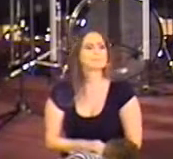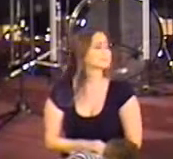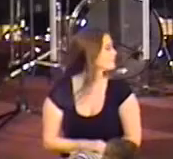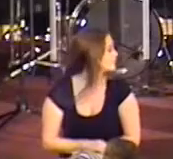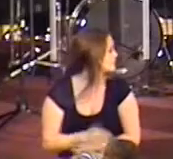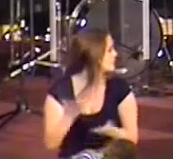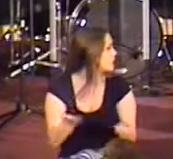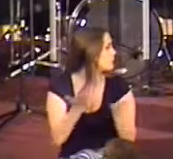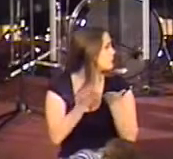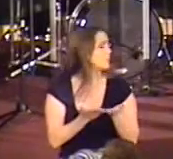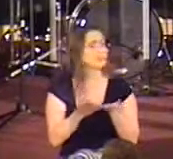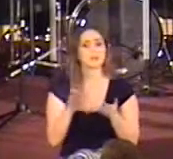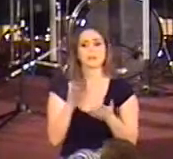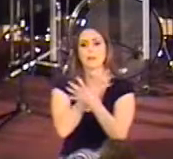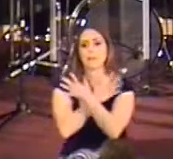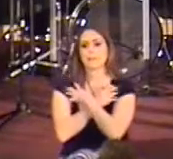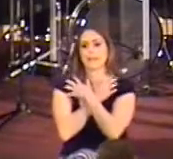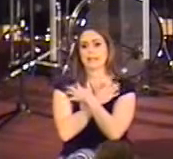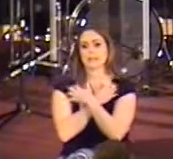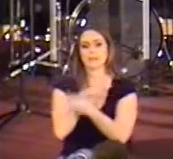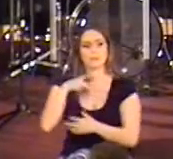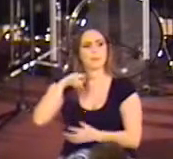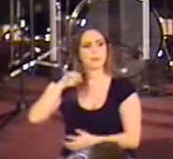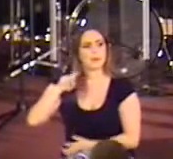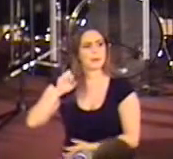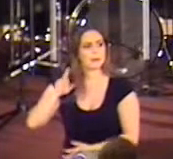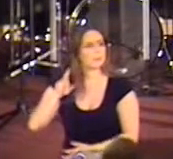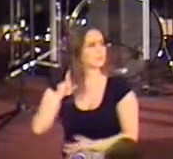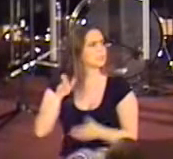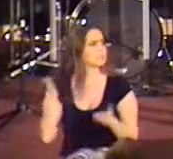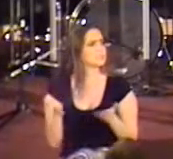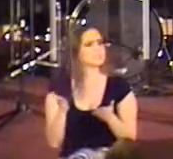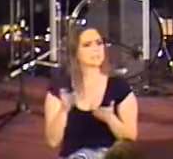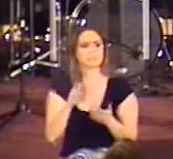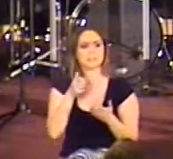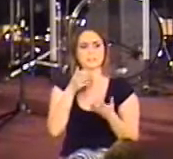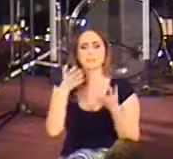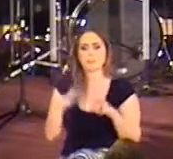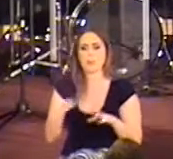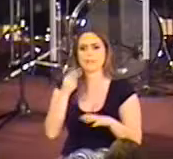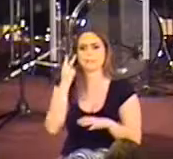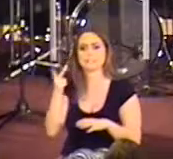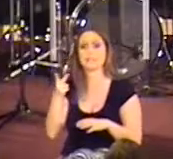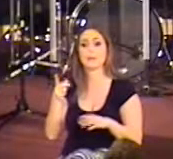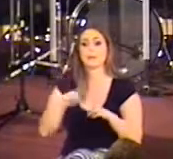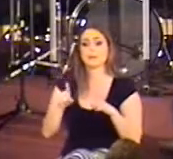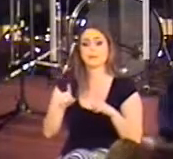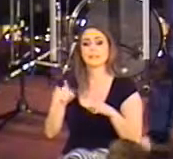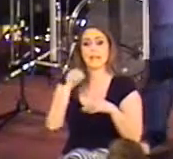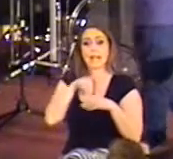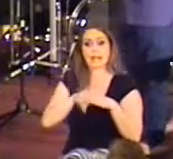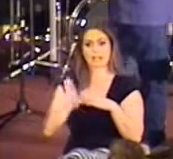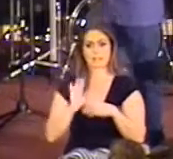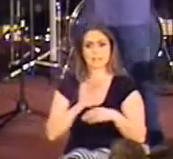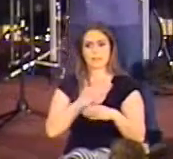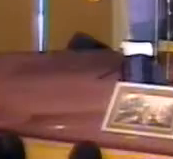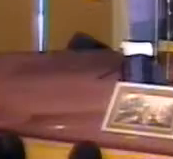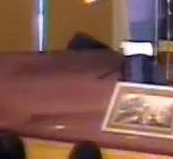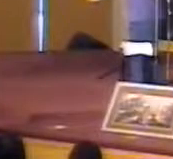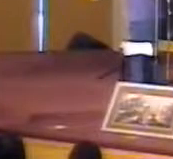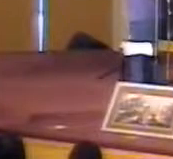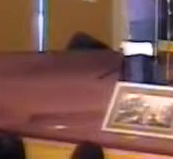here. Is Piper here? Anyway, I don't want her to see these. But when Piper comes into our house, she